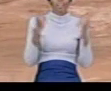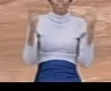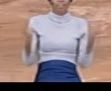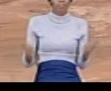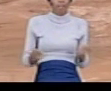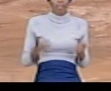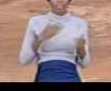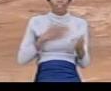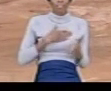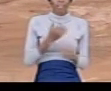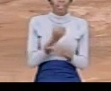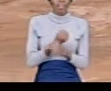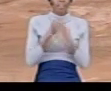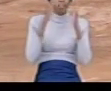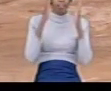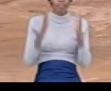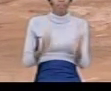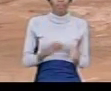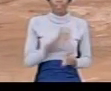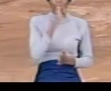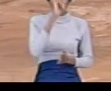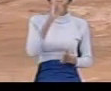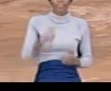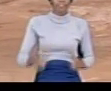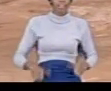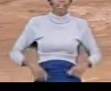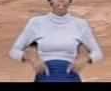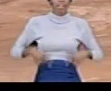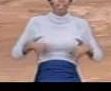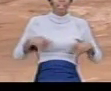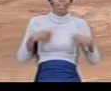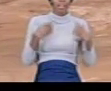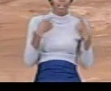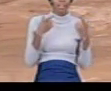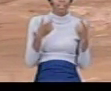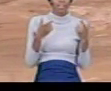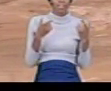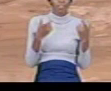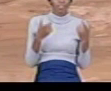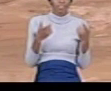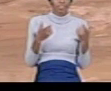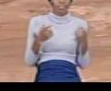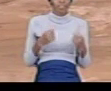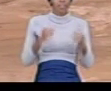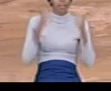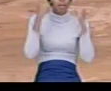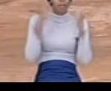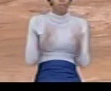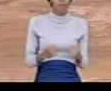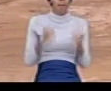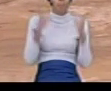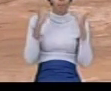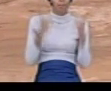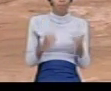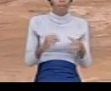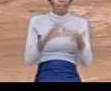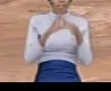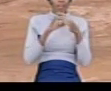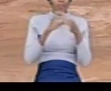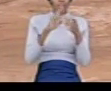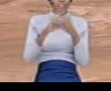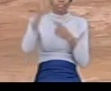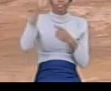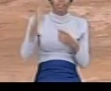hallelujah. My Savior is alive. Power belongs to God, power,